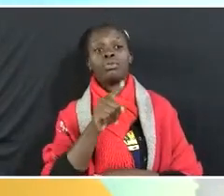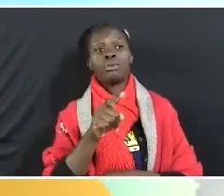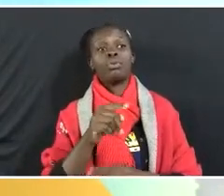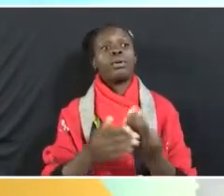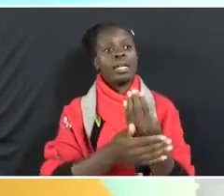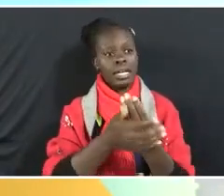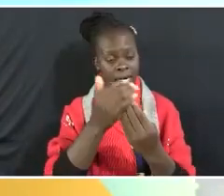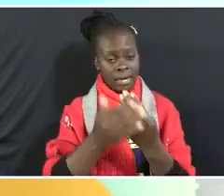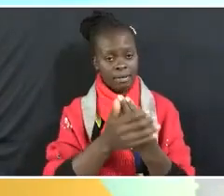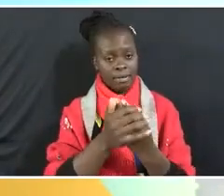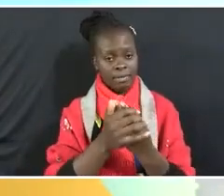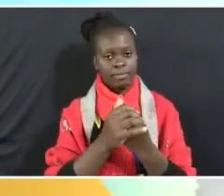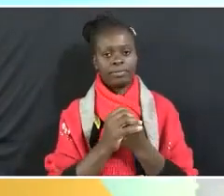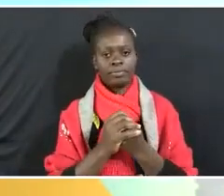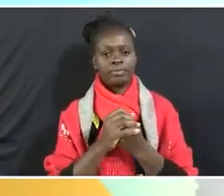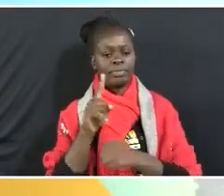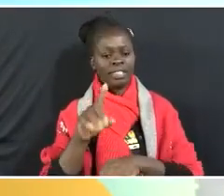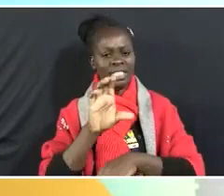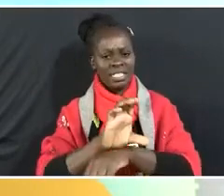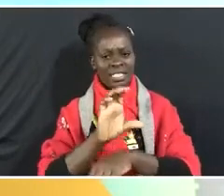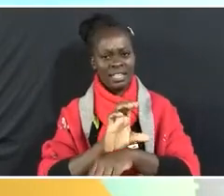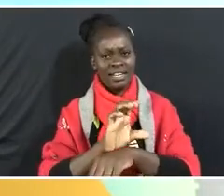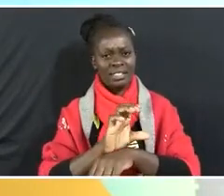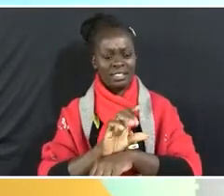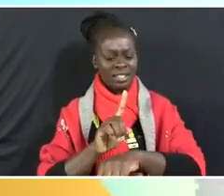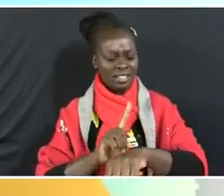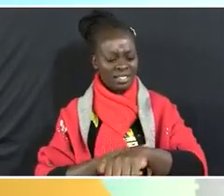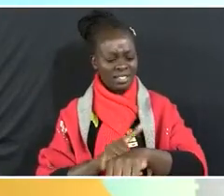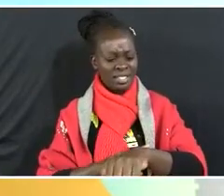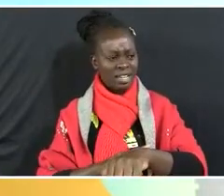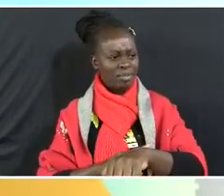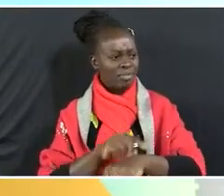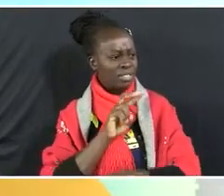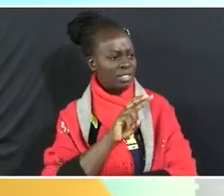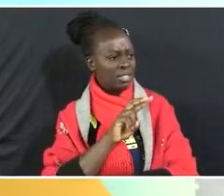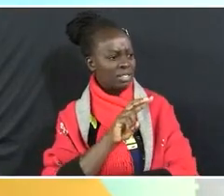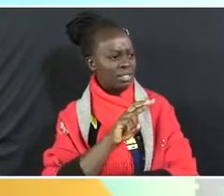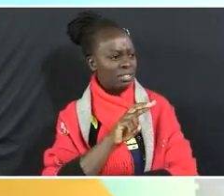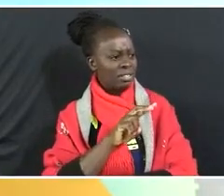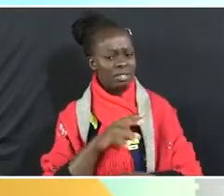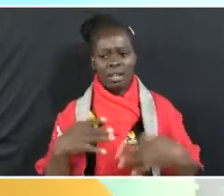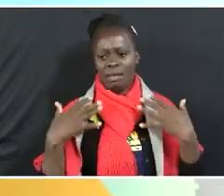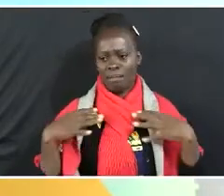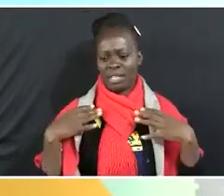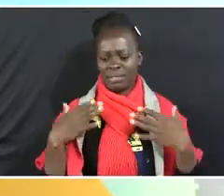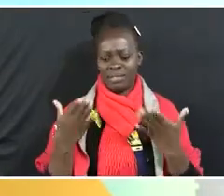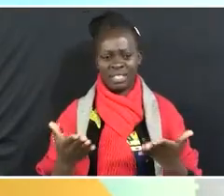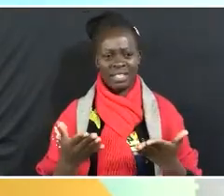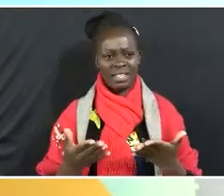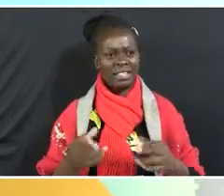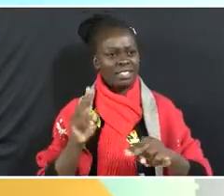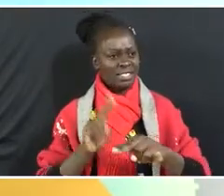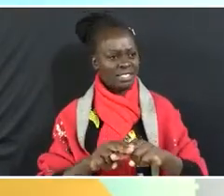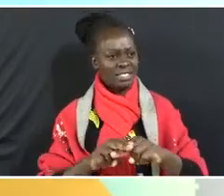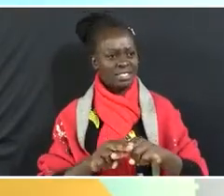you, in this church, when you see any person has come to church, handle that person with care.